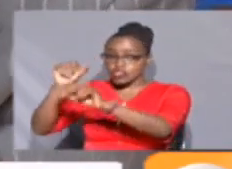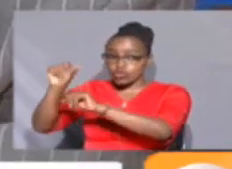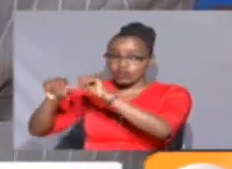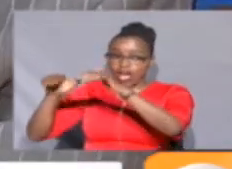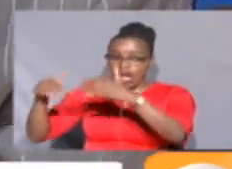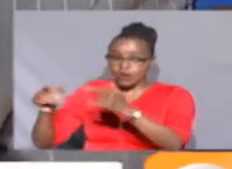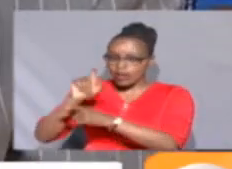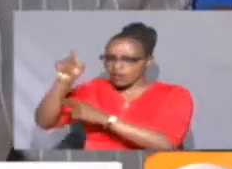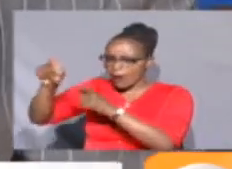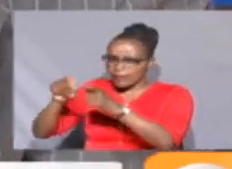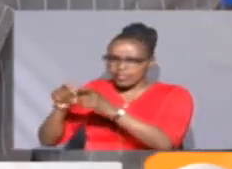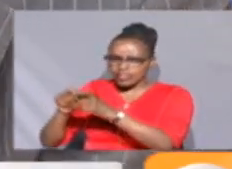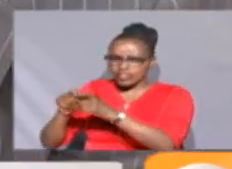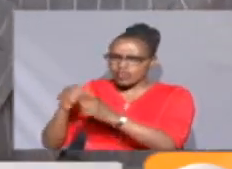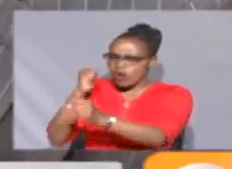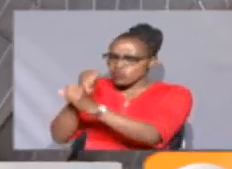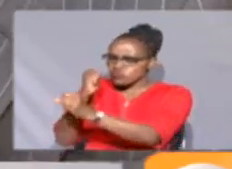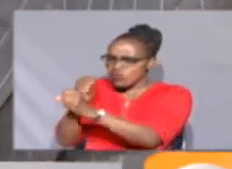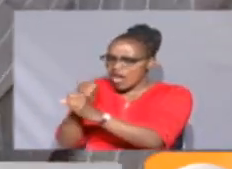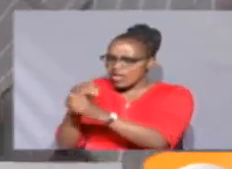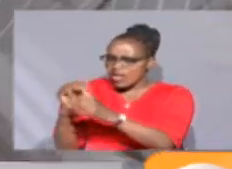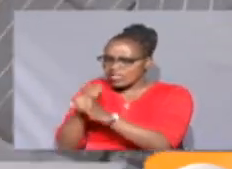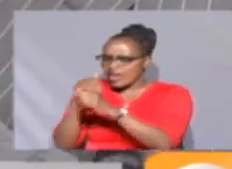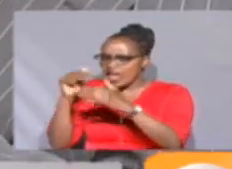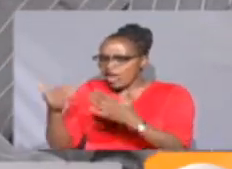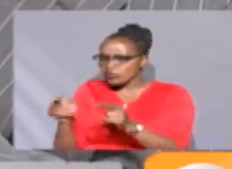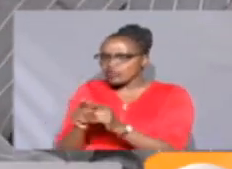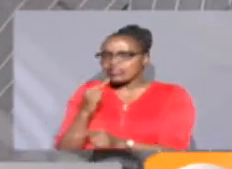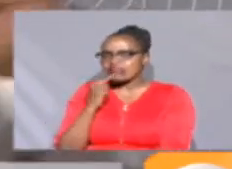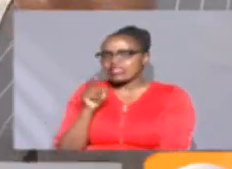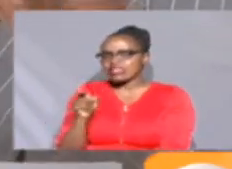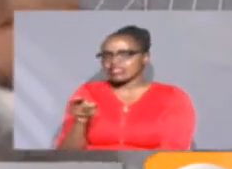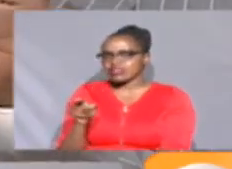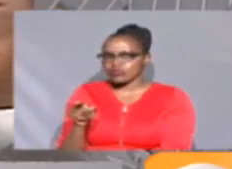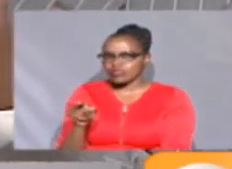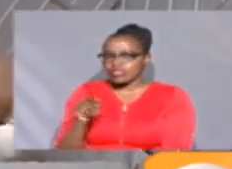how a particular exercise is being conducted, it tells you that there are certain issues.